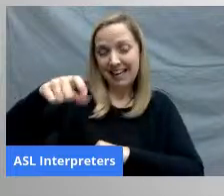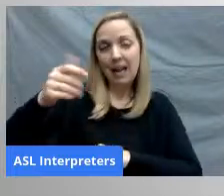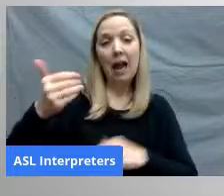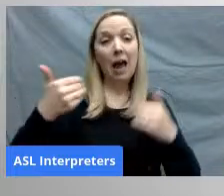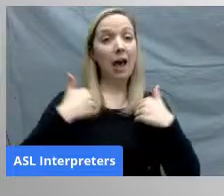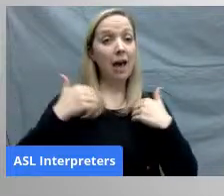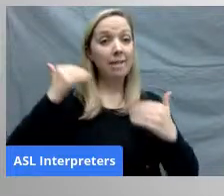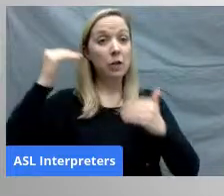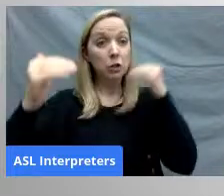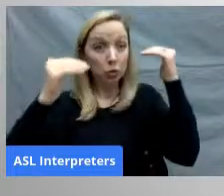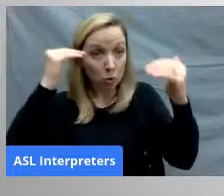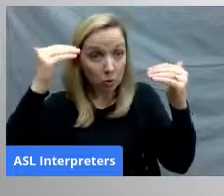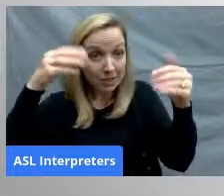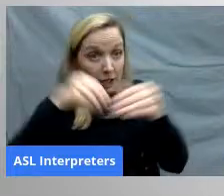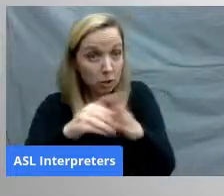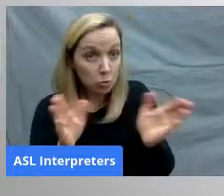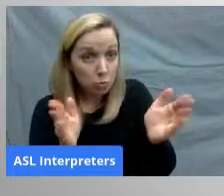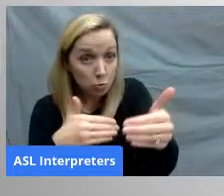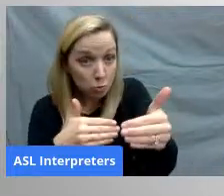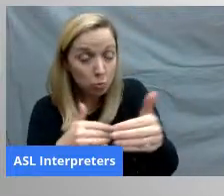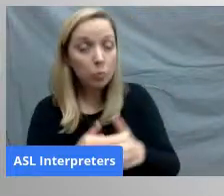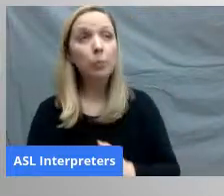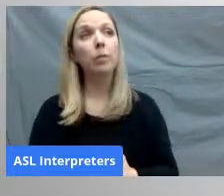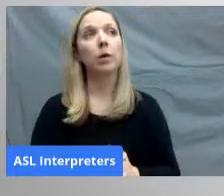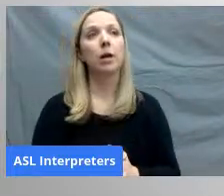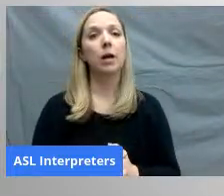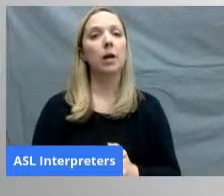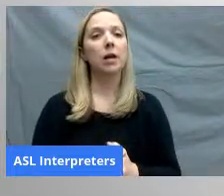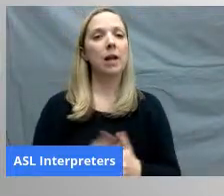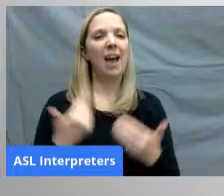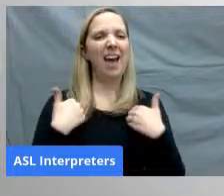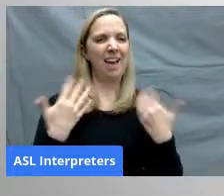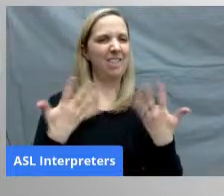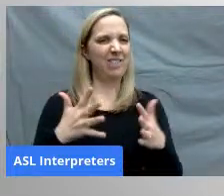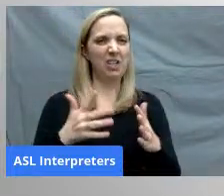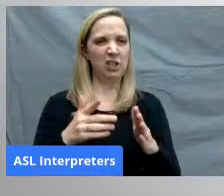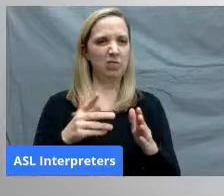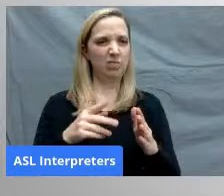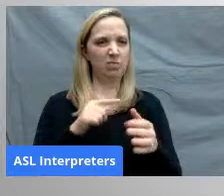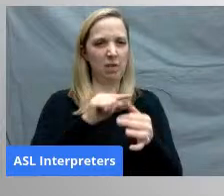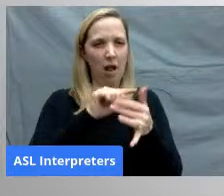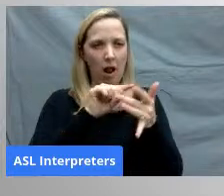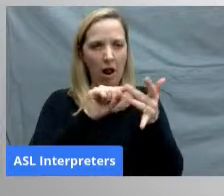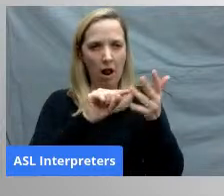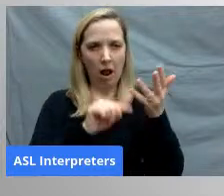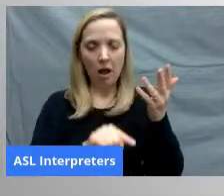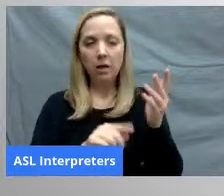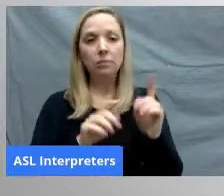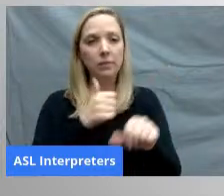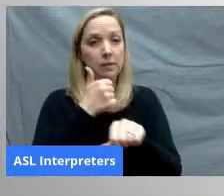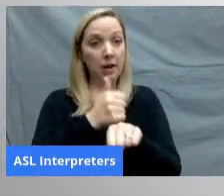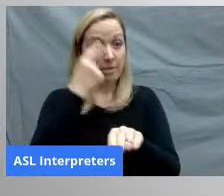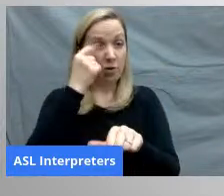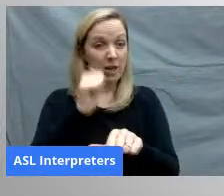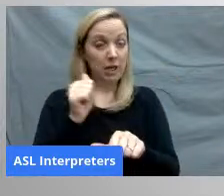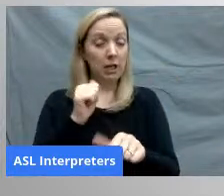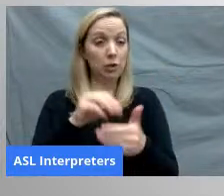require various conditions for any student that's being interrogated by law enforcement. And I think it's a much better policy now that we've